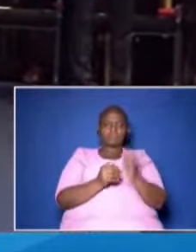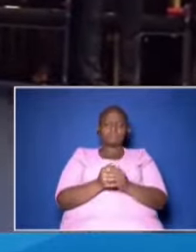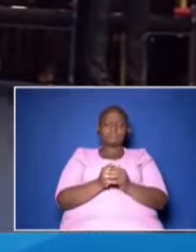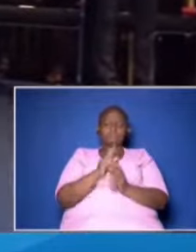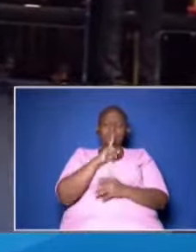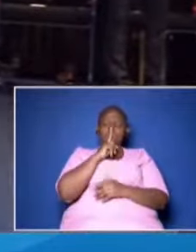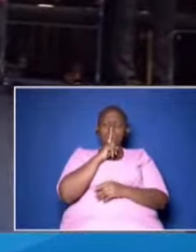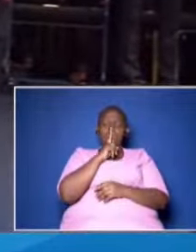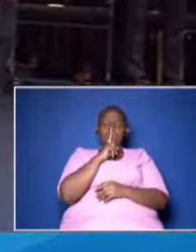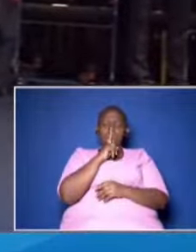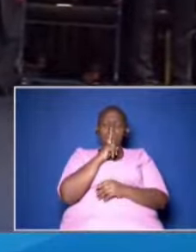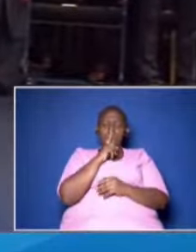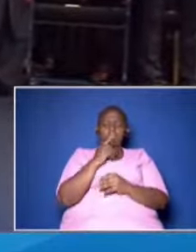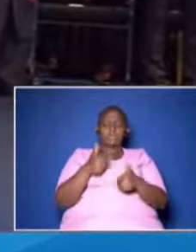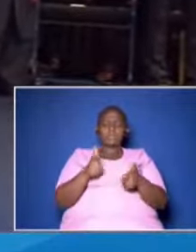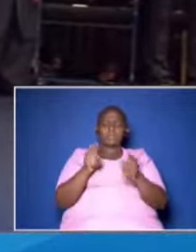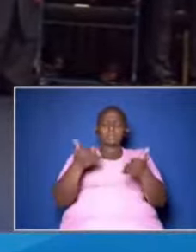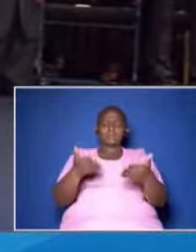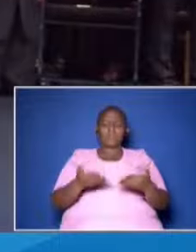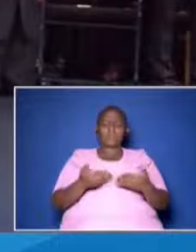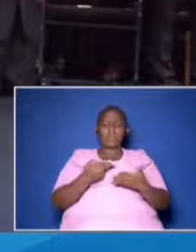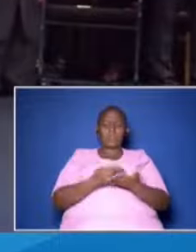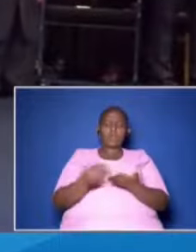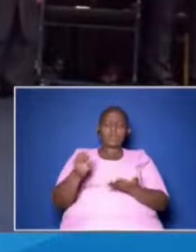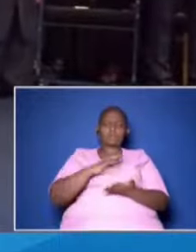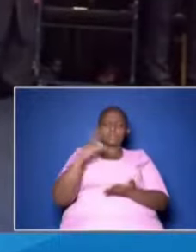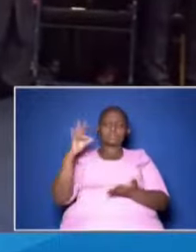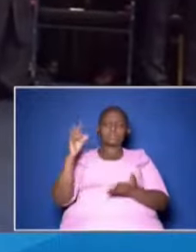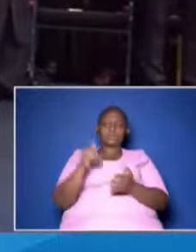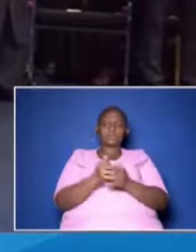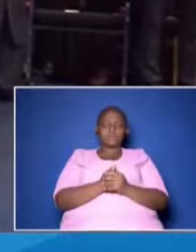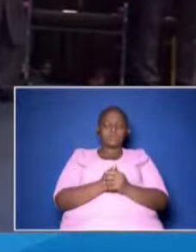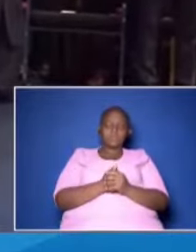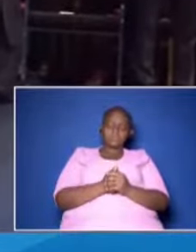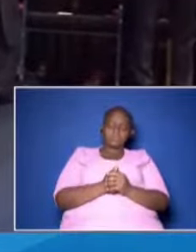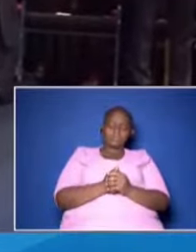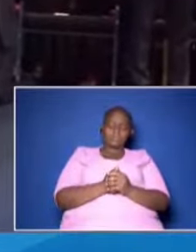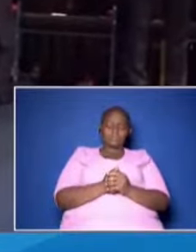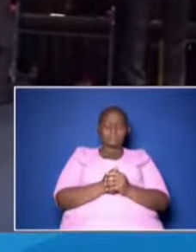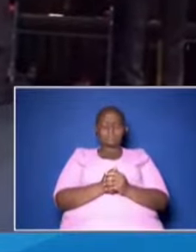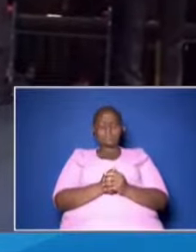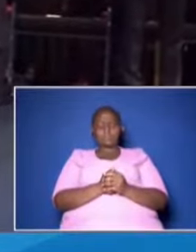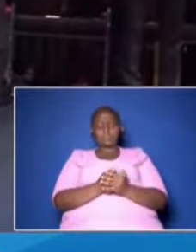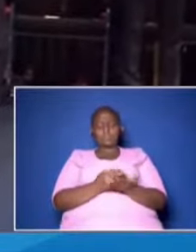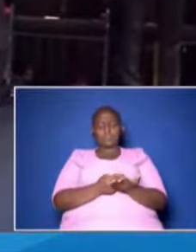choir let's welcome him Holy